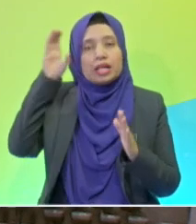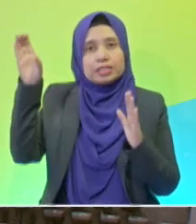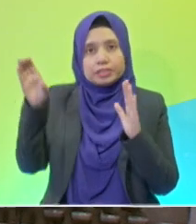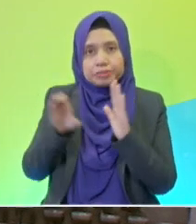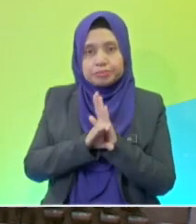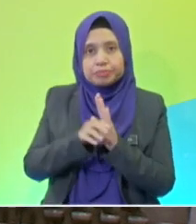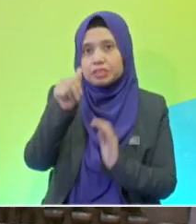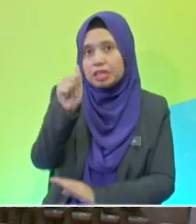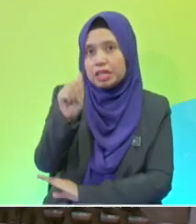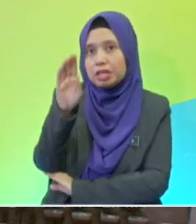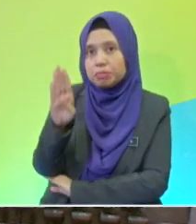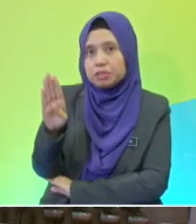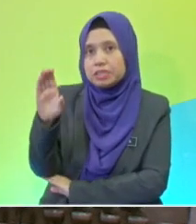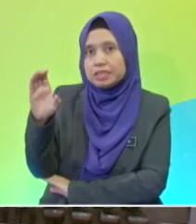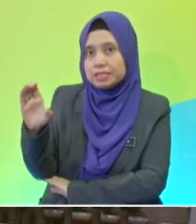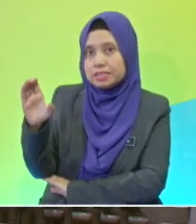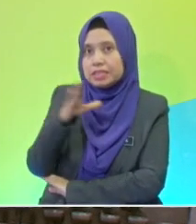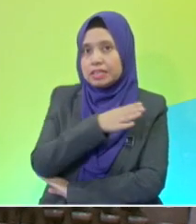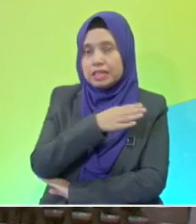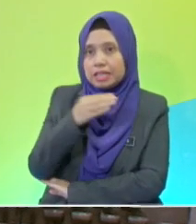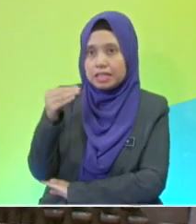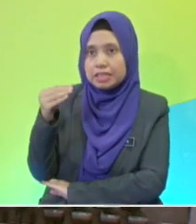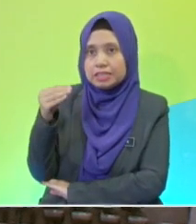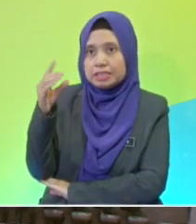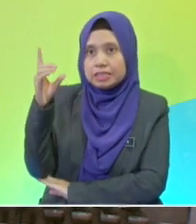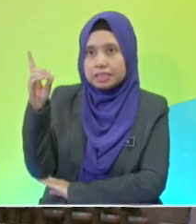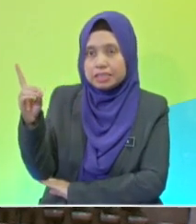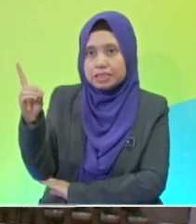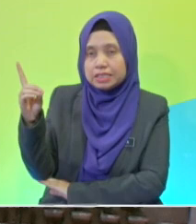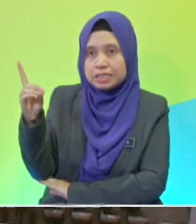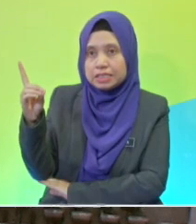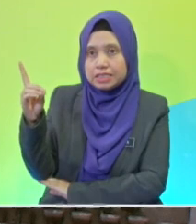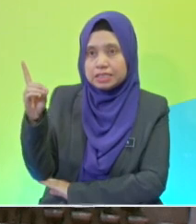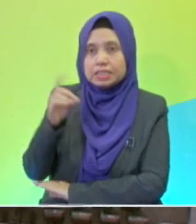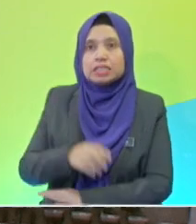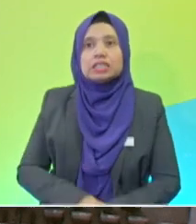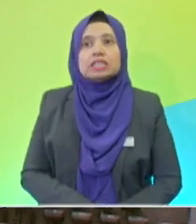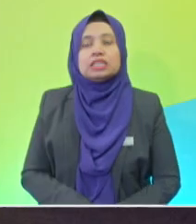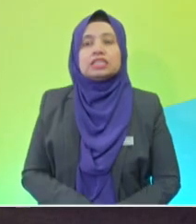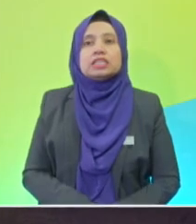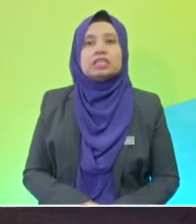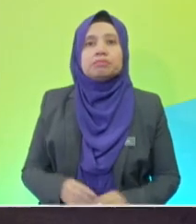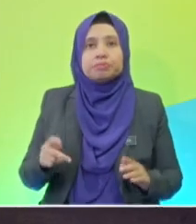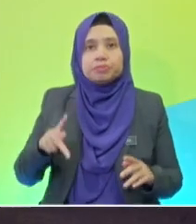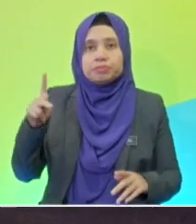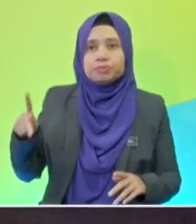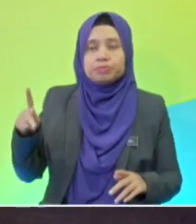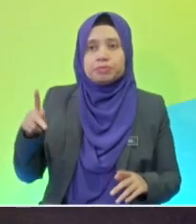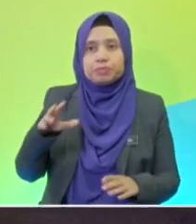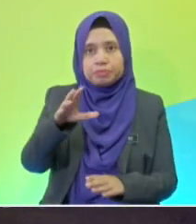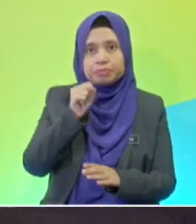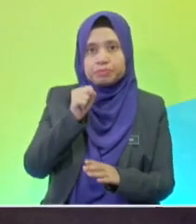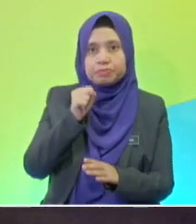A, B, C, or and D. D. All right. Okay, So the people are going to be picking one,